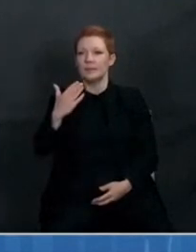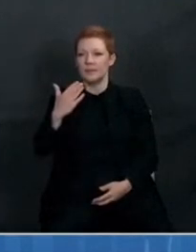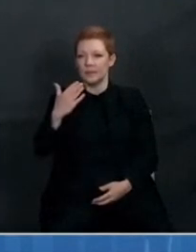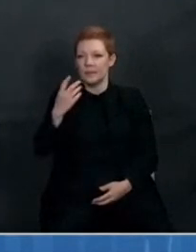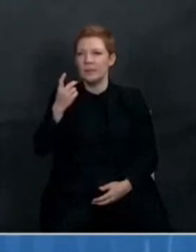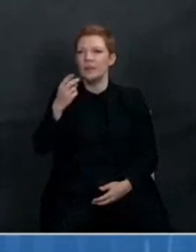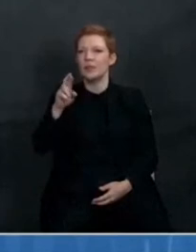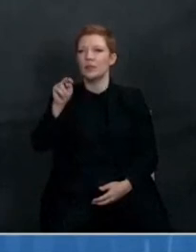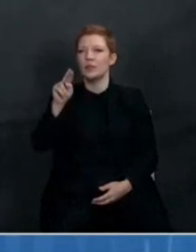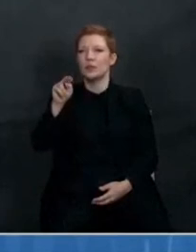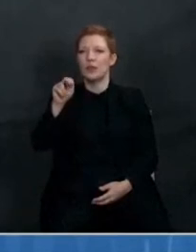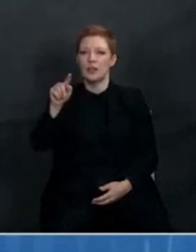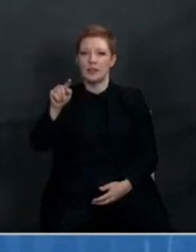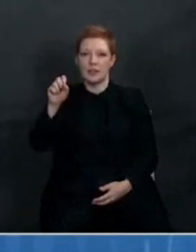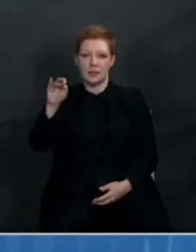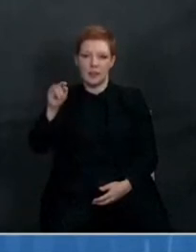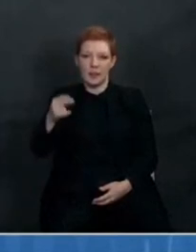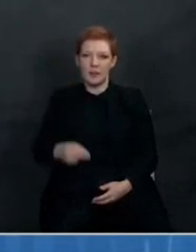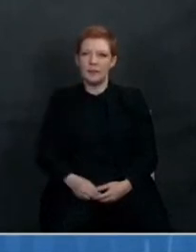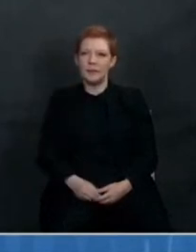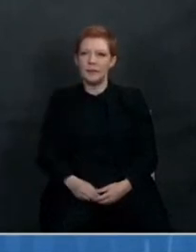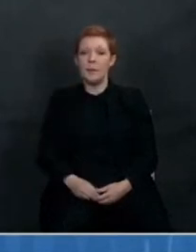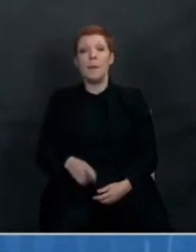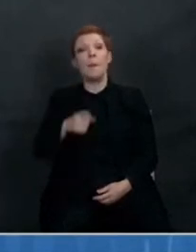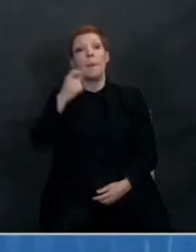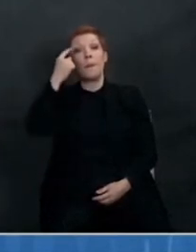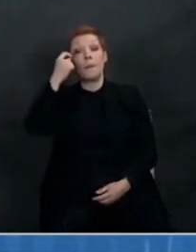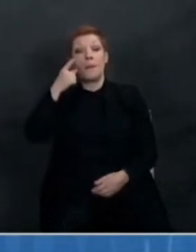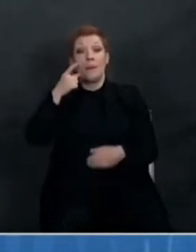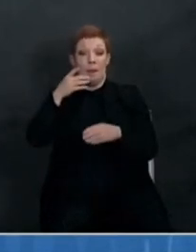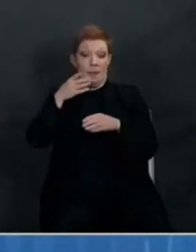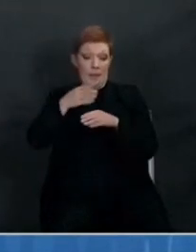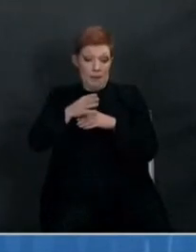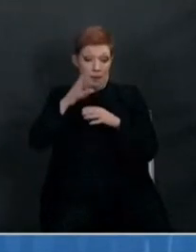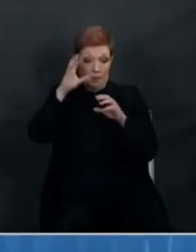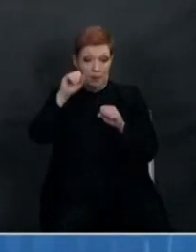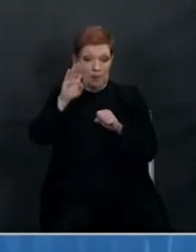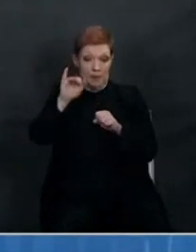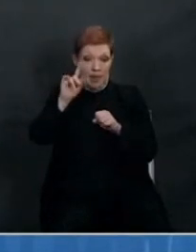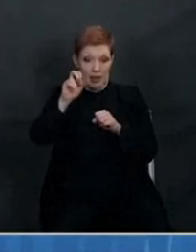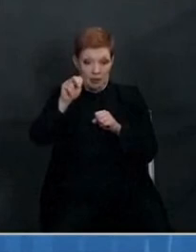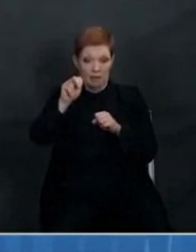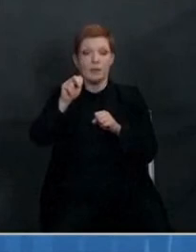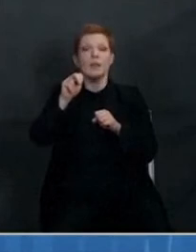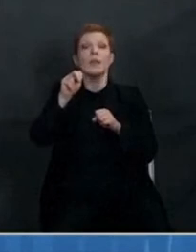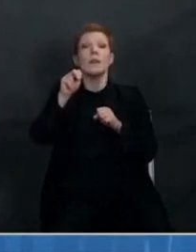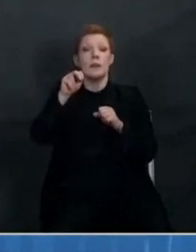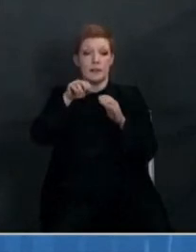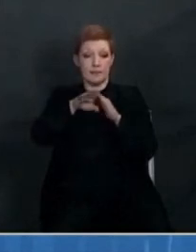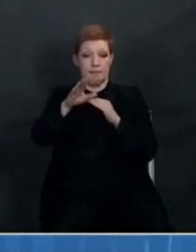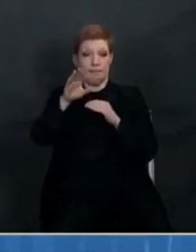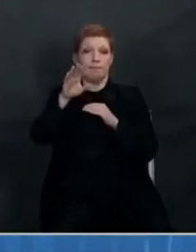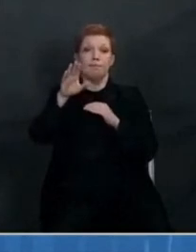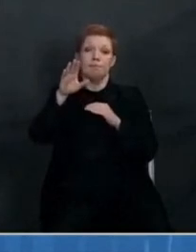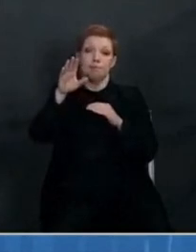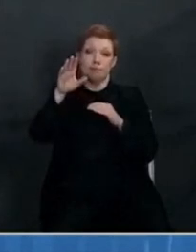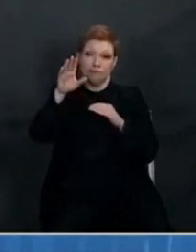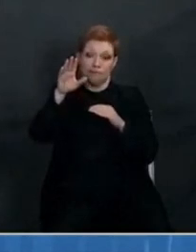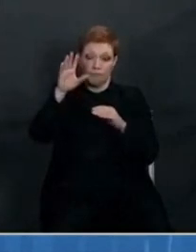So on his second full day in office, President Biden introduced our national strategy to defeat